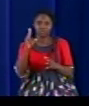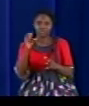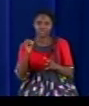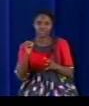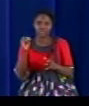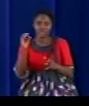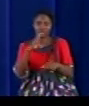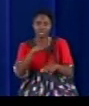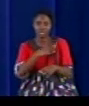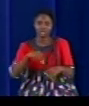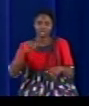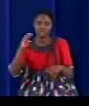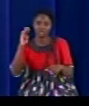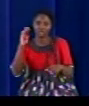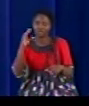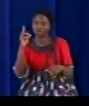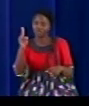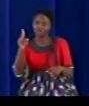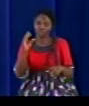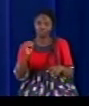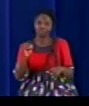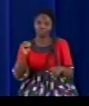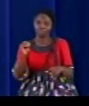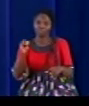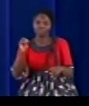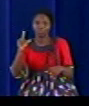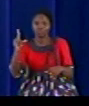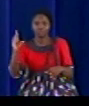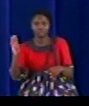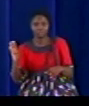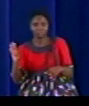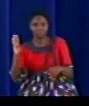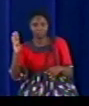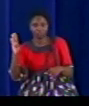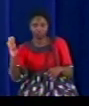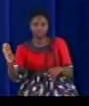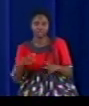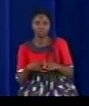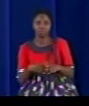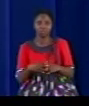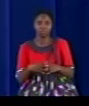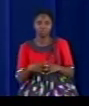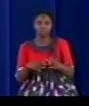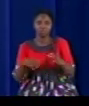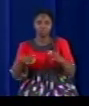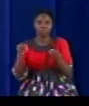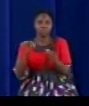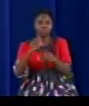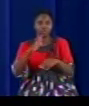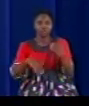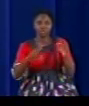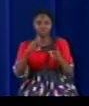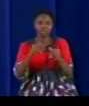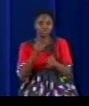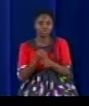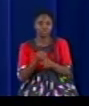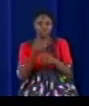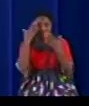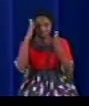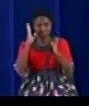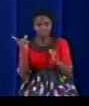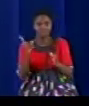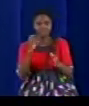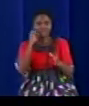2014. Almost 6 years. I could not see where she's living. If I will continue to pray, trusting God, that